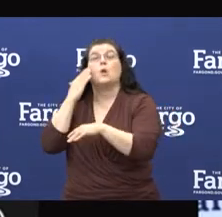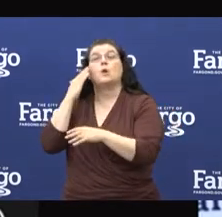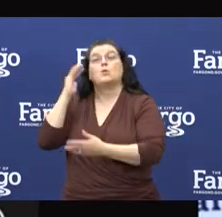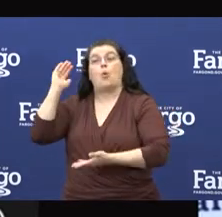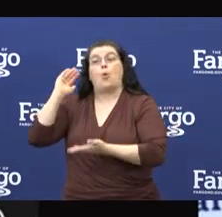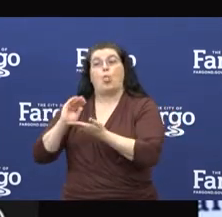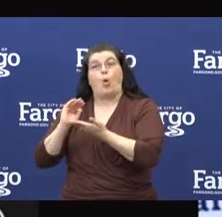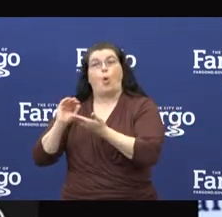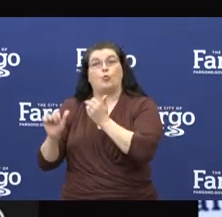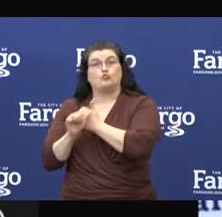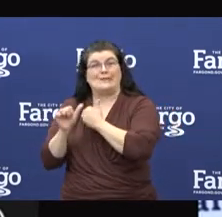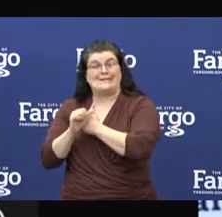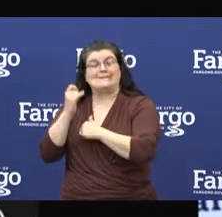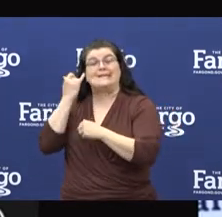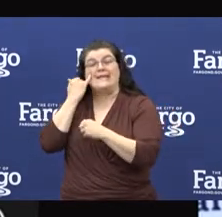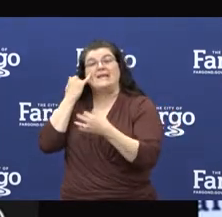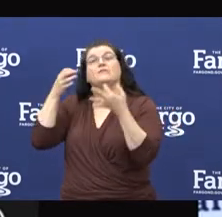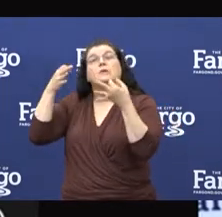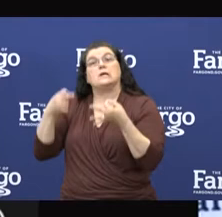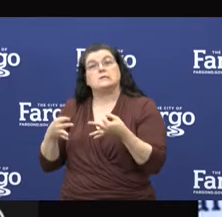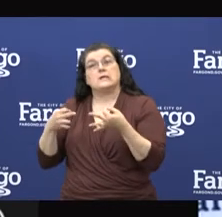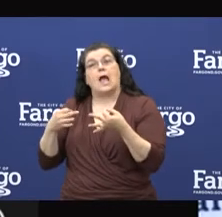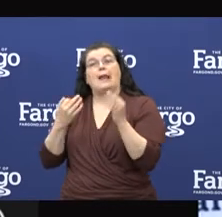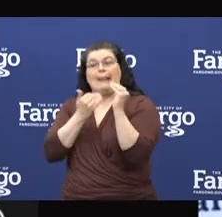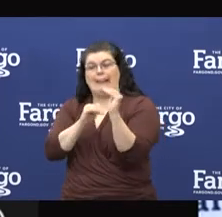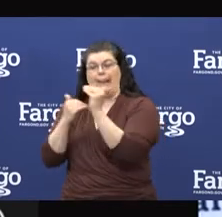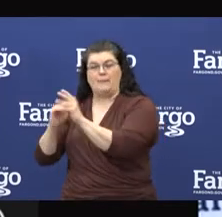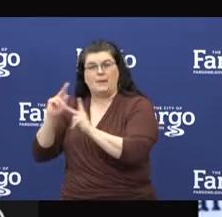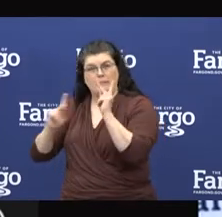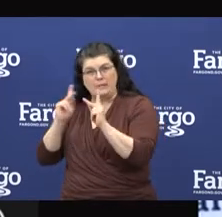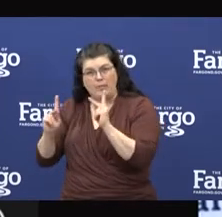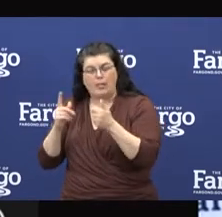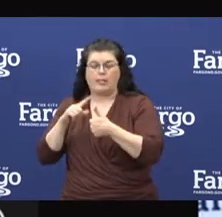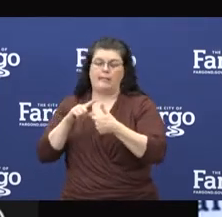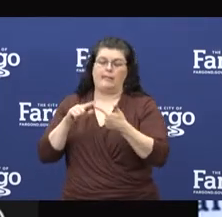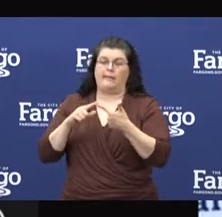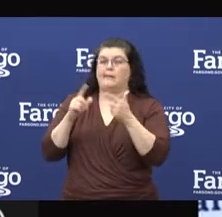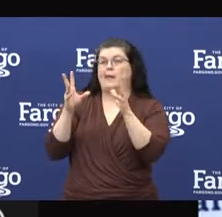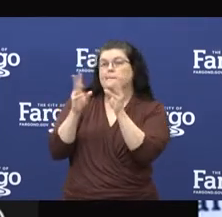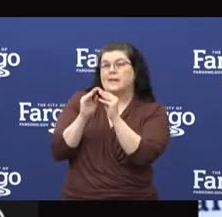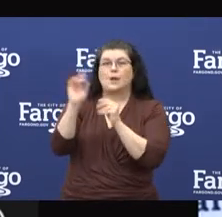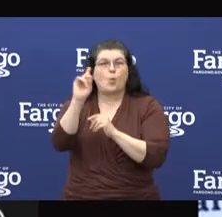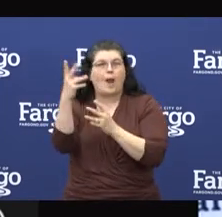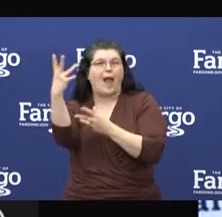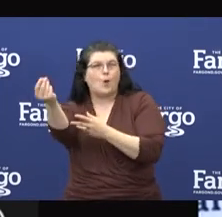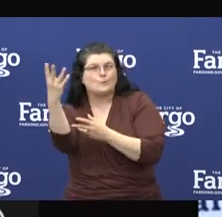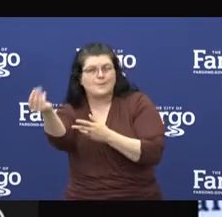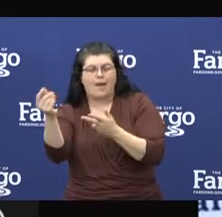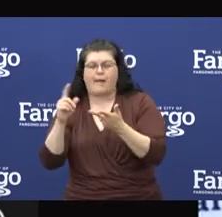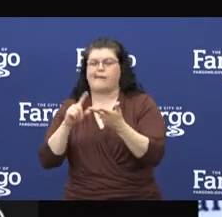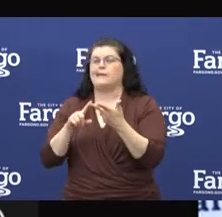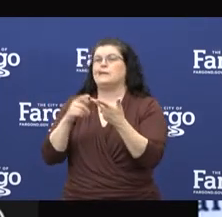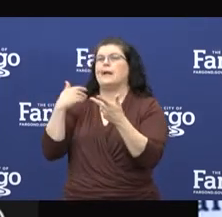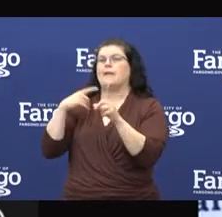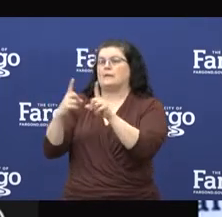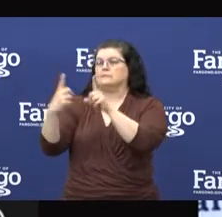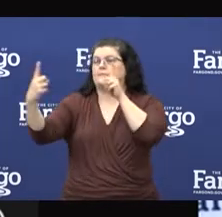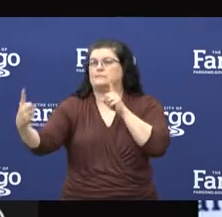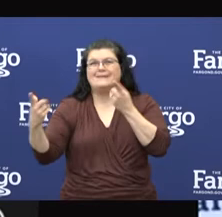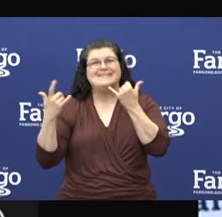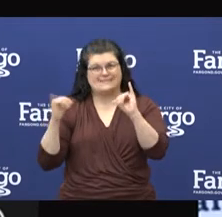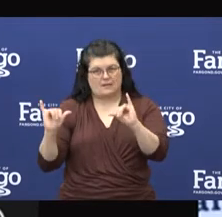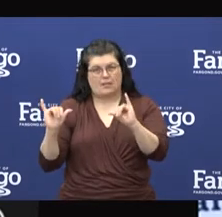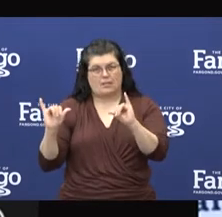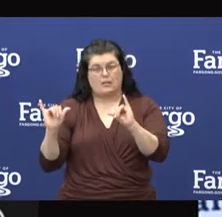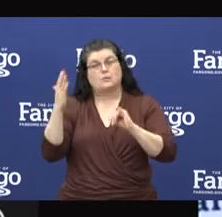by making good decisions, such as limiting attendance, being outdoors, and establishing physical distancing. As a precaution,